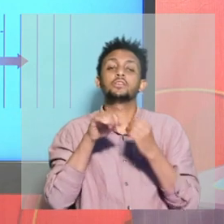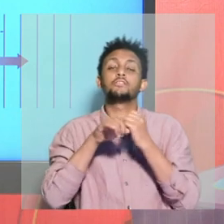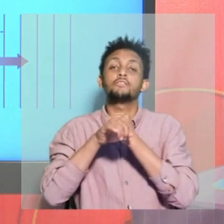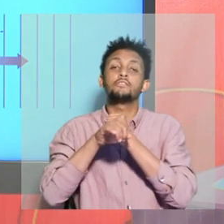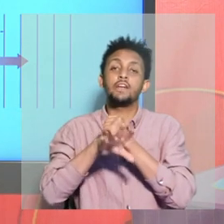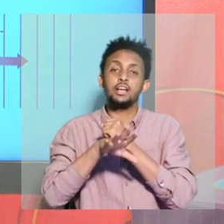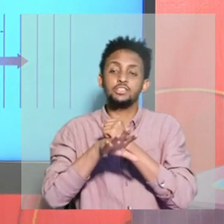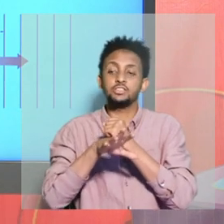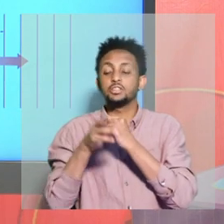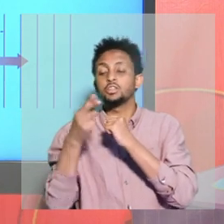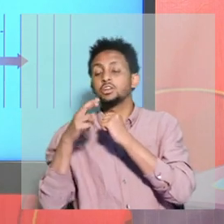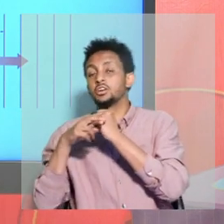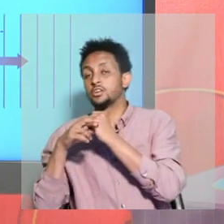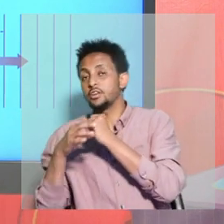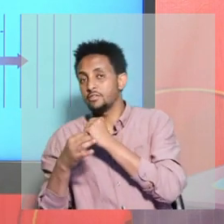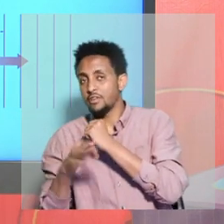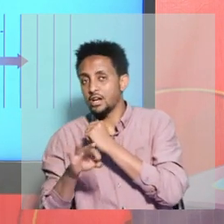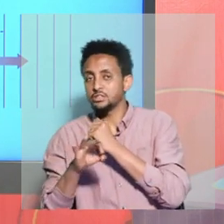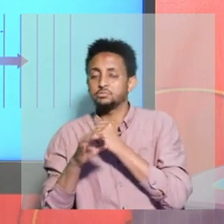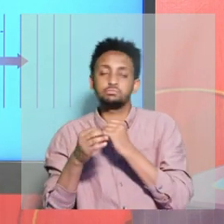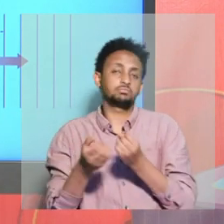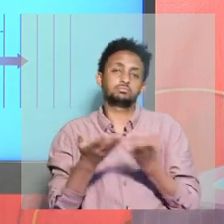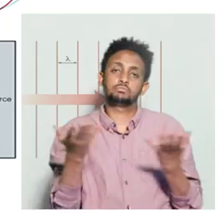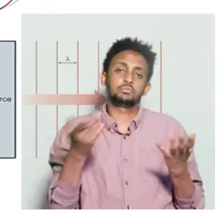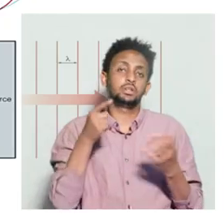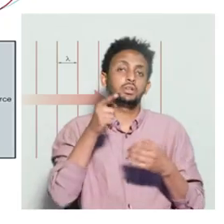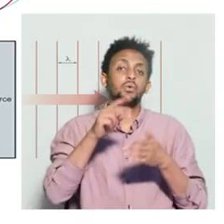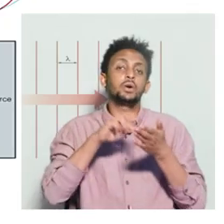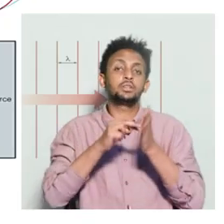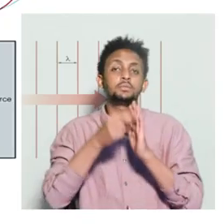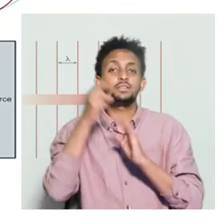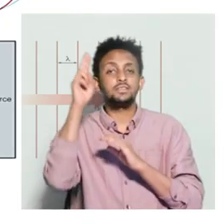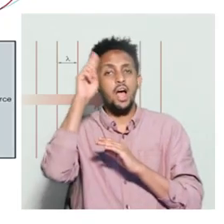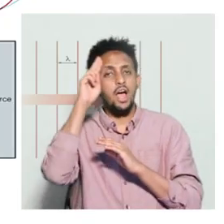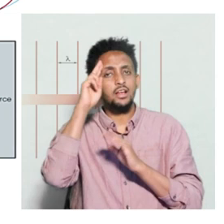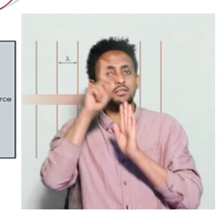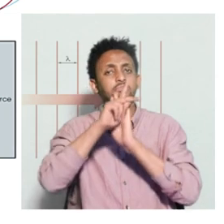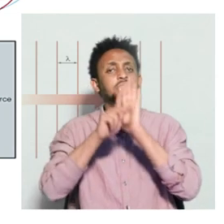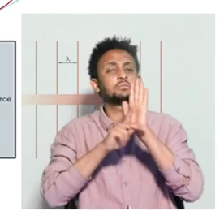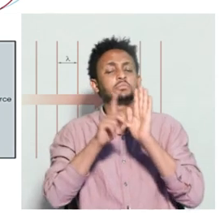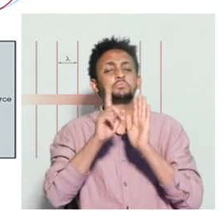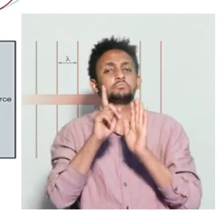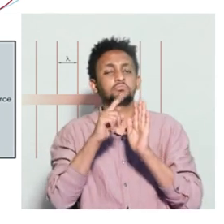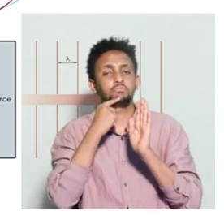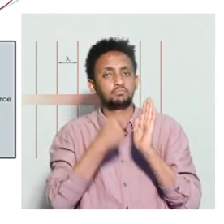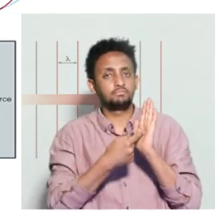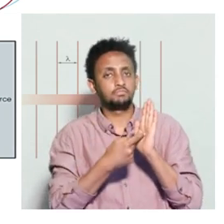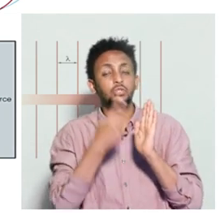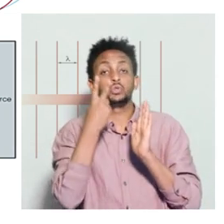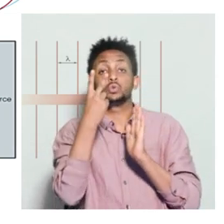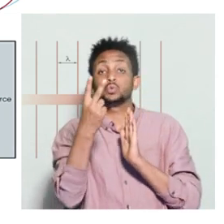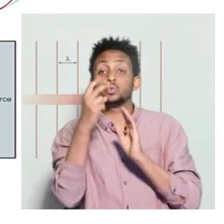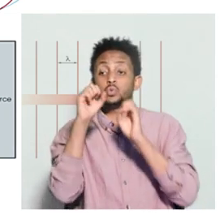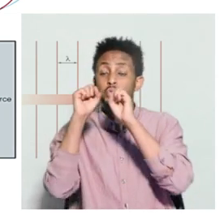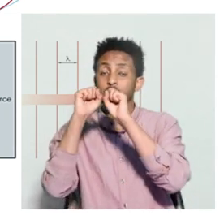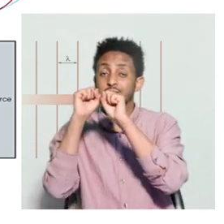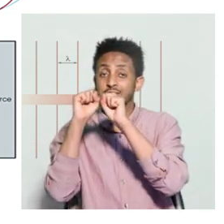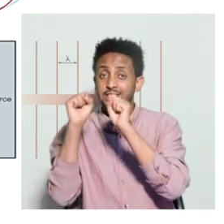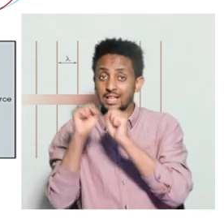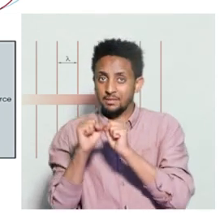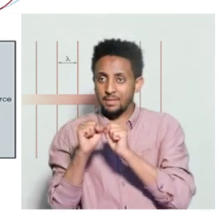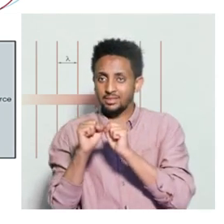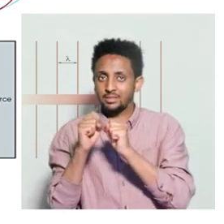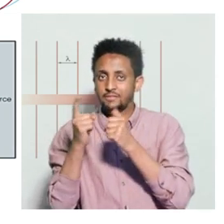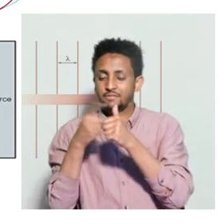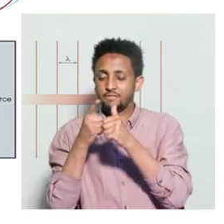reflection, refraction, and so on. What is the Huygens' principle states? There are two statements of Huygens' principle. The